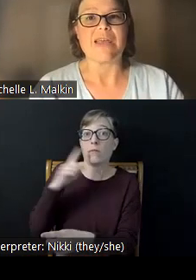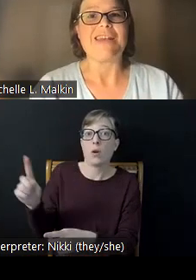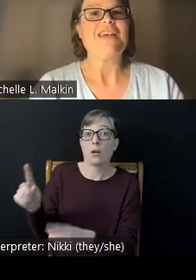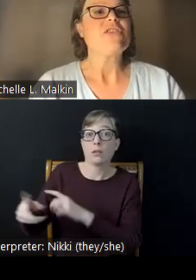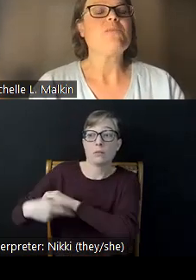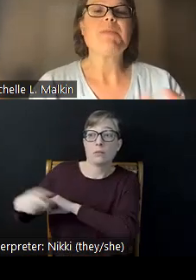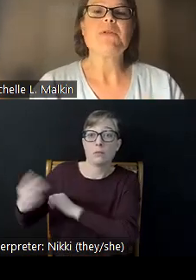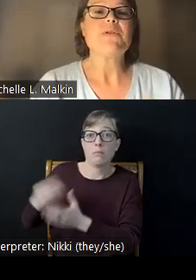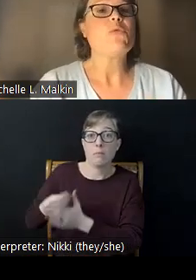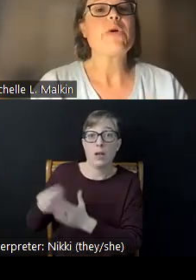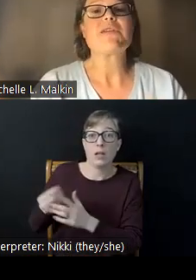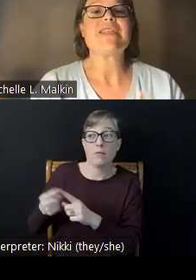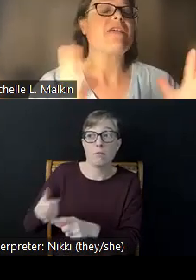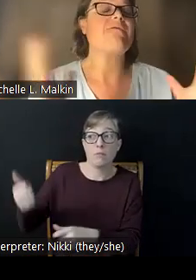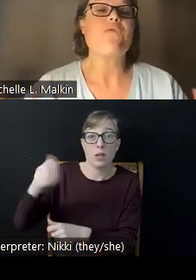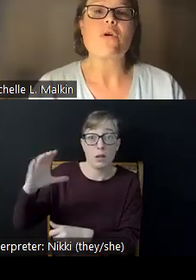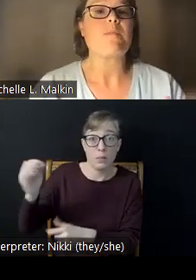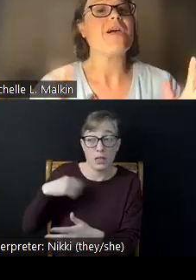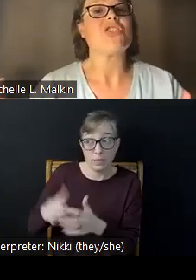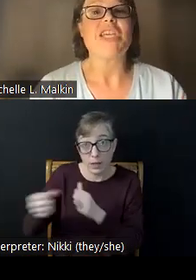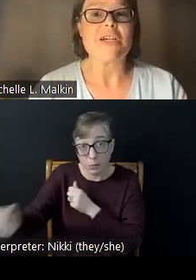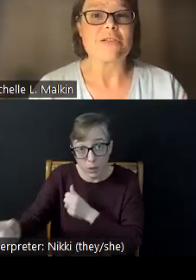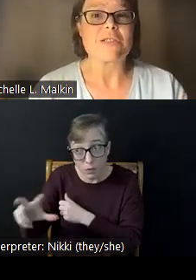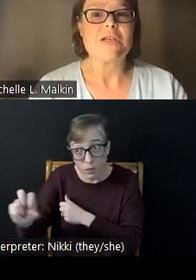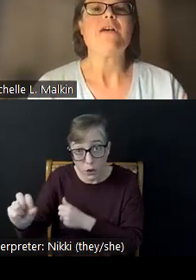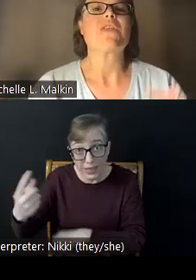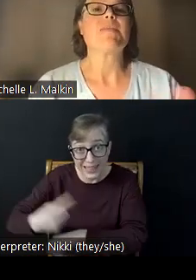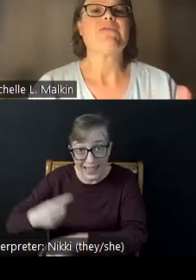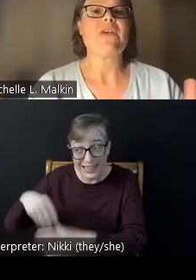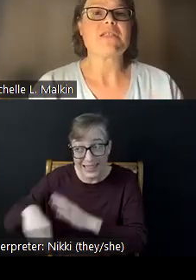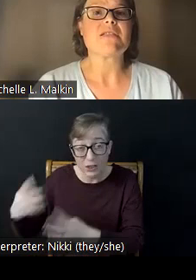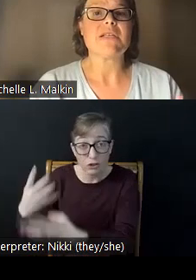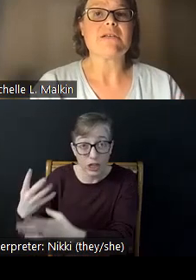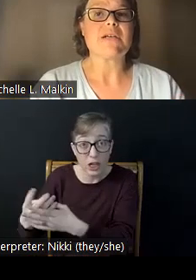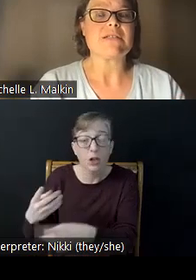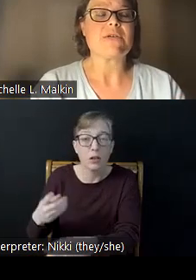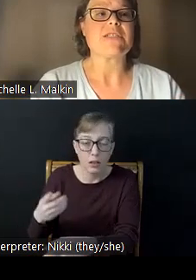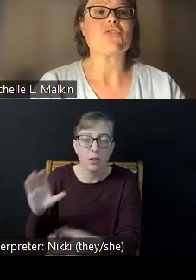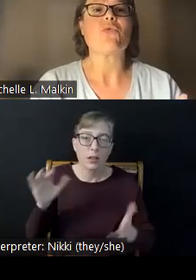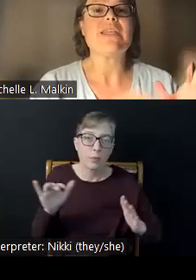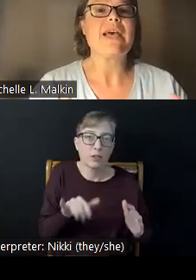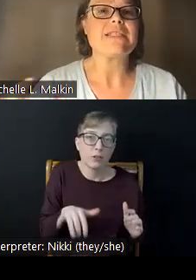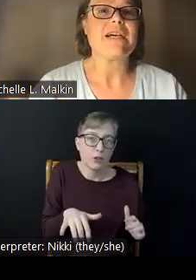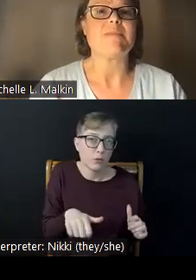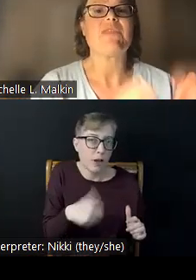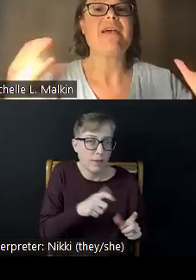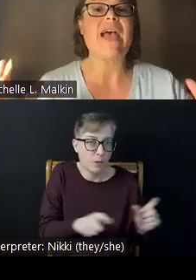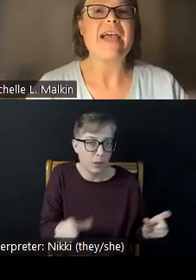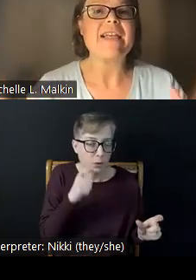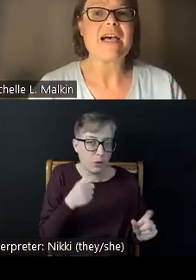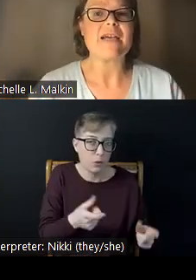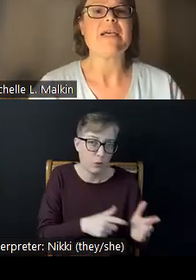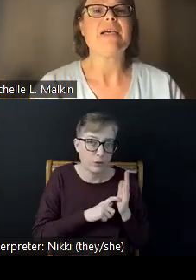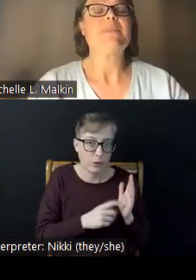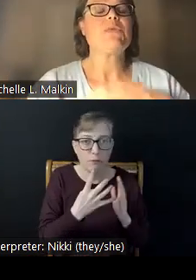and all that, to people where it's taken 4+ years for them to face their legal consequences. So in that time, if they have